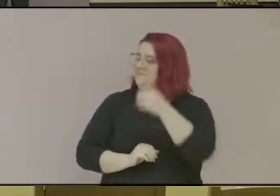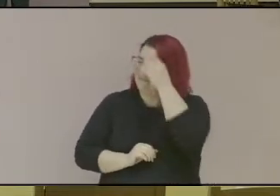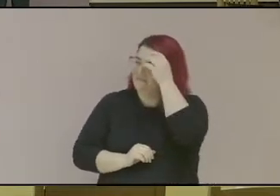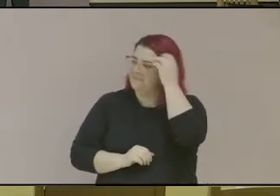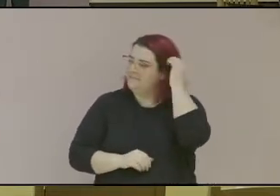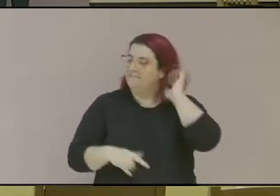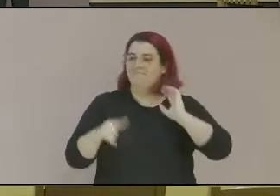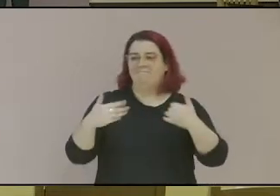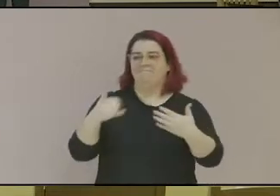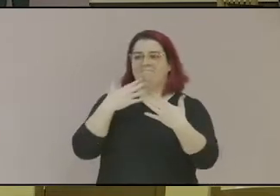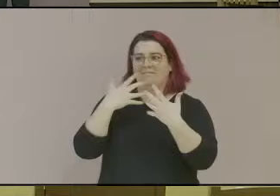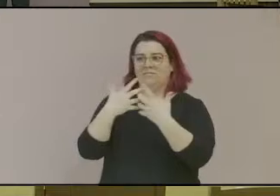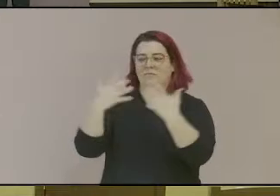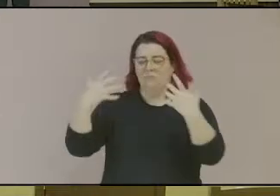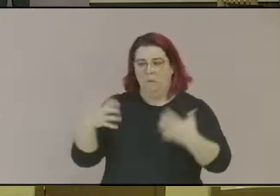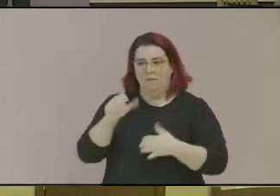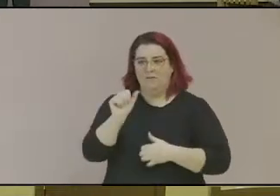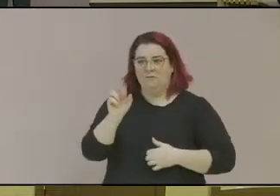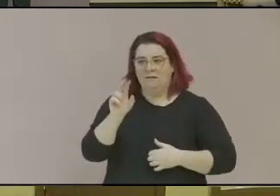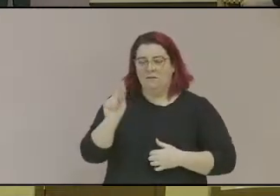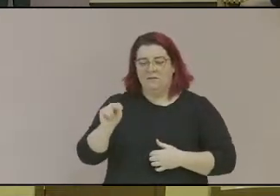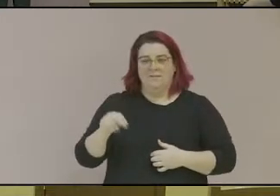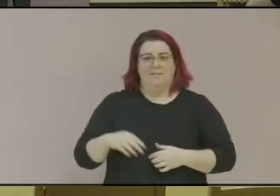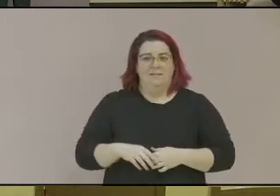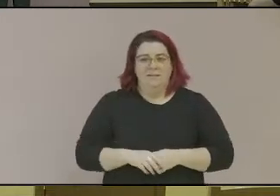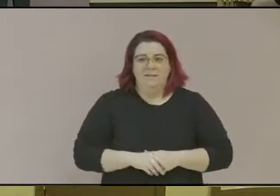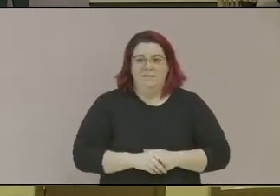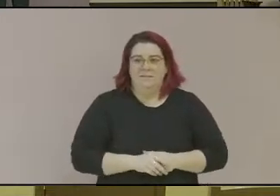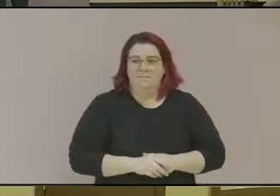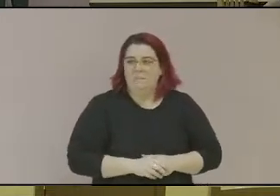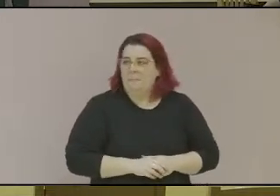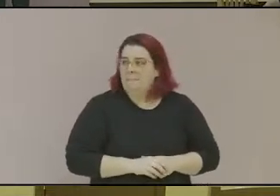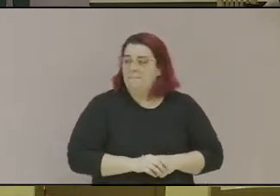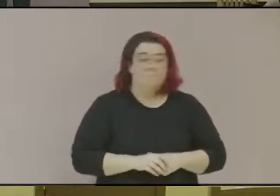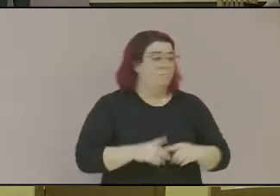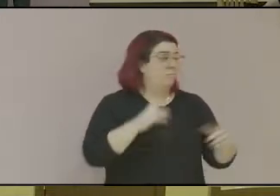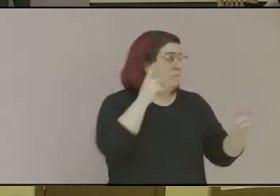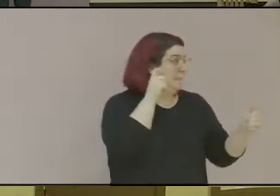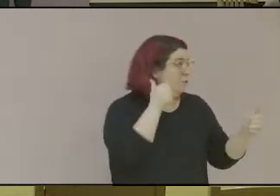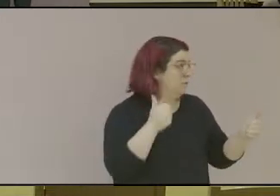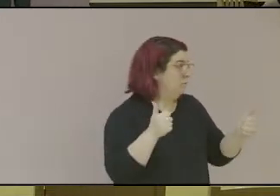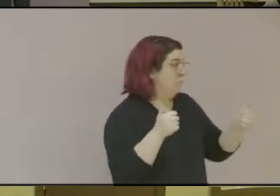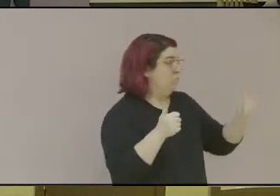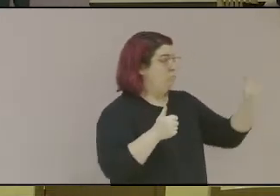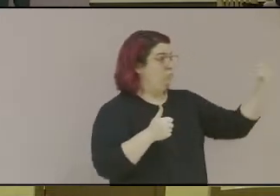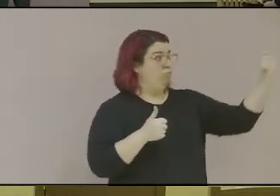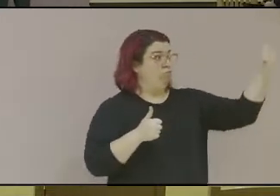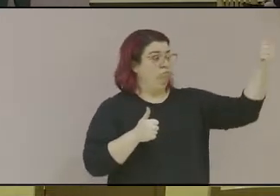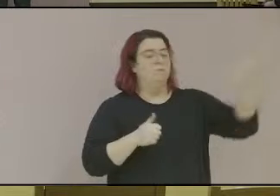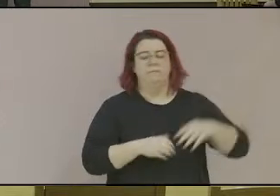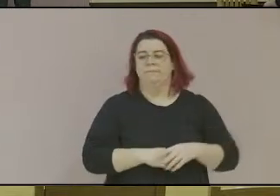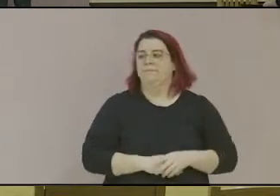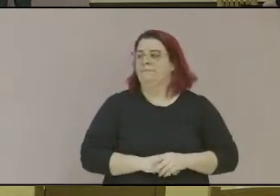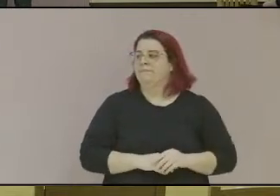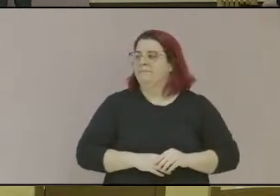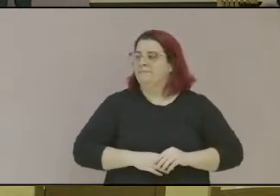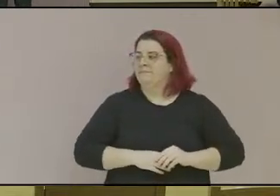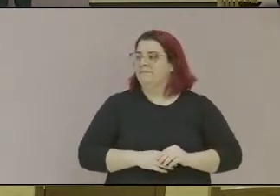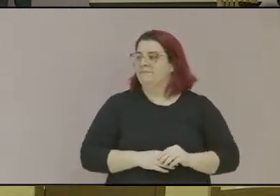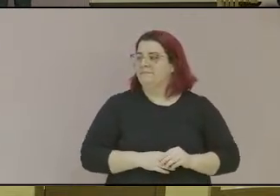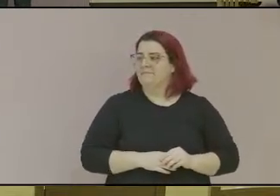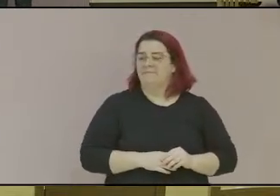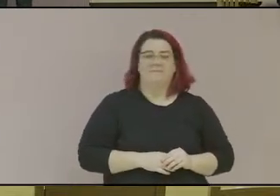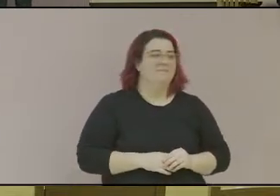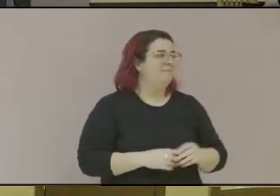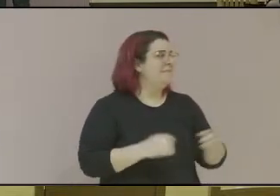Thanks so much, Erin. How's my volume? Okay. Okay. Yeah, no, yell